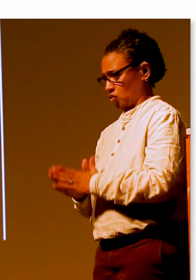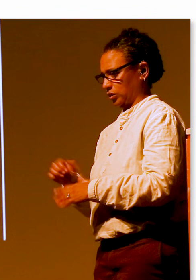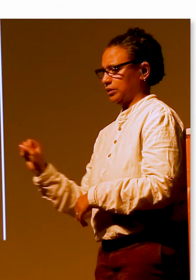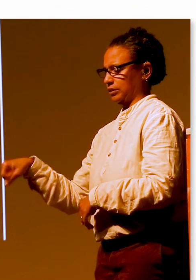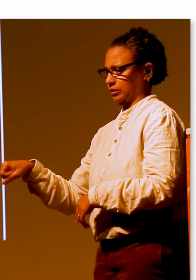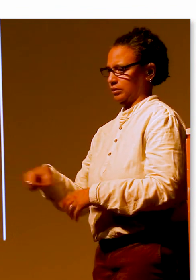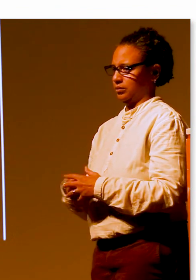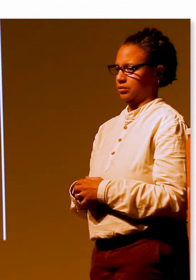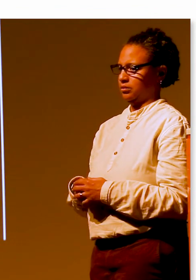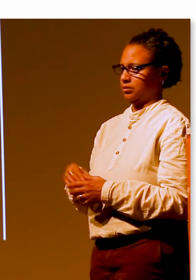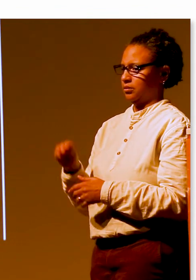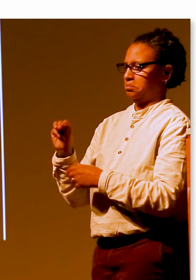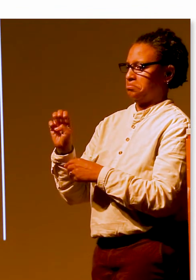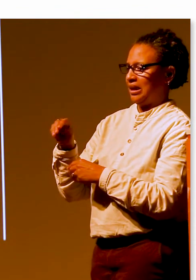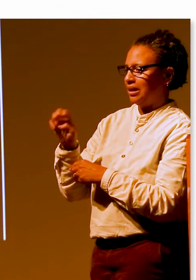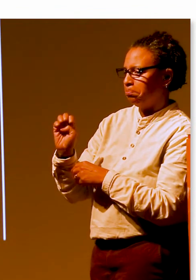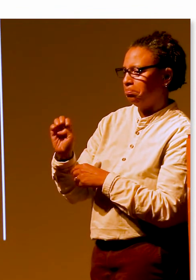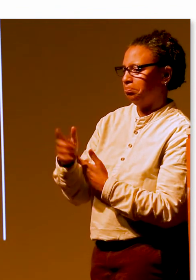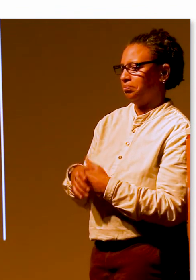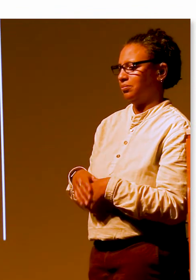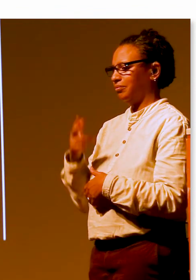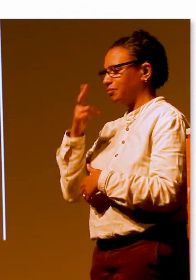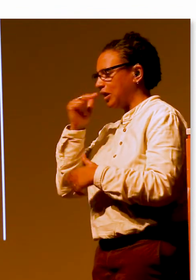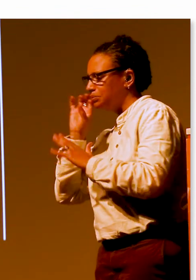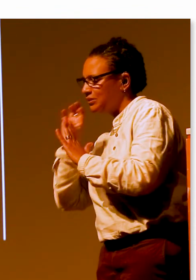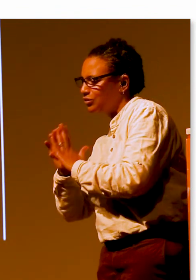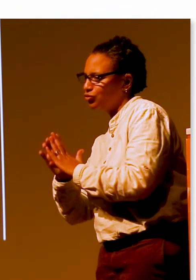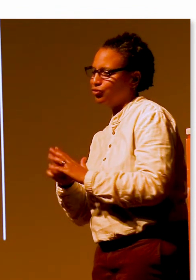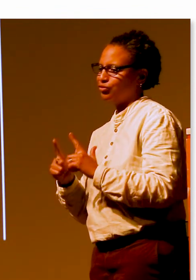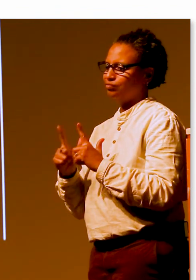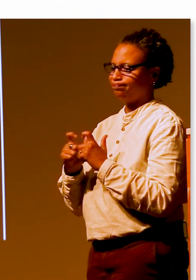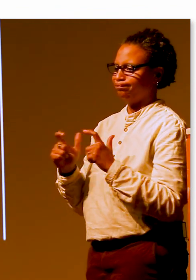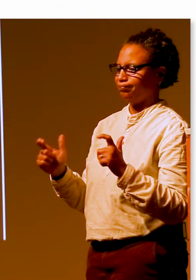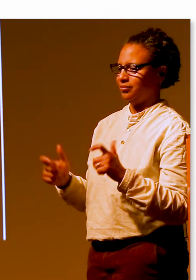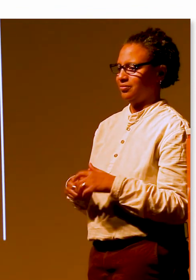And equal parts really thoughty selfies, and